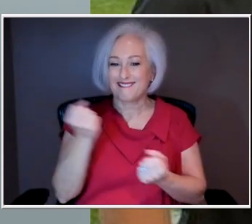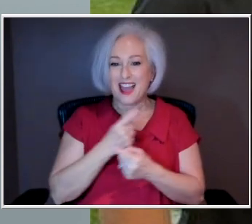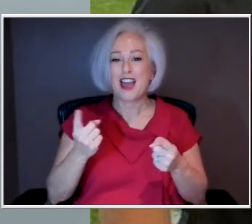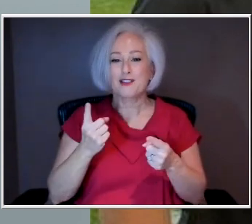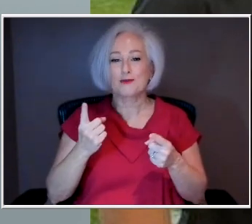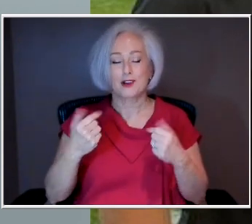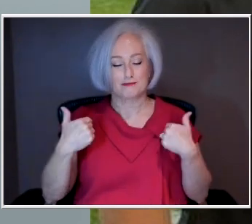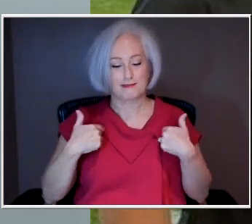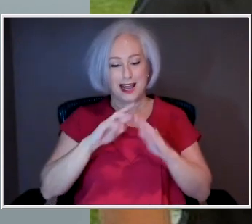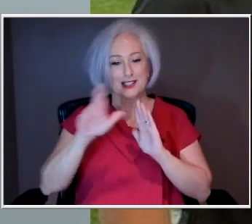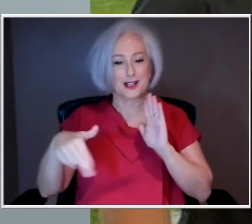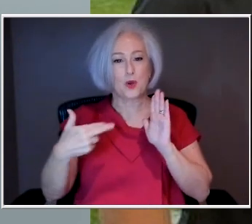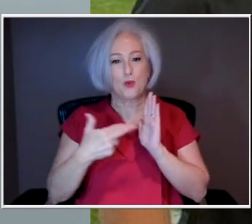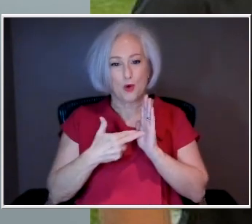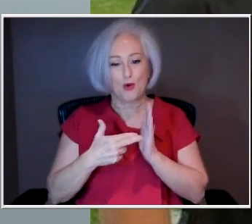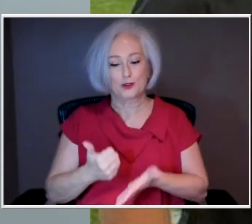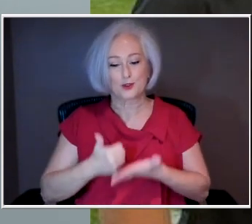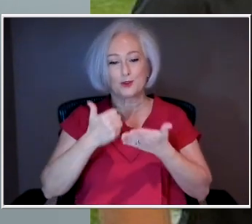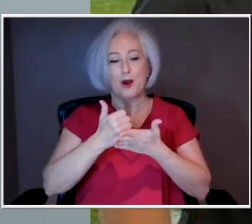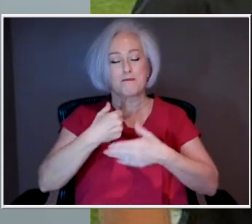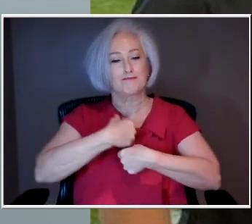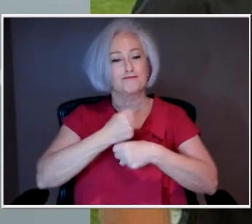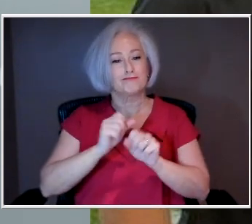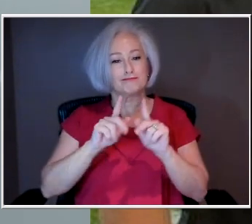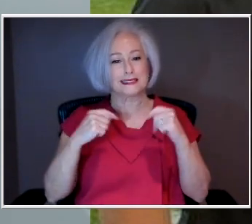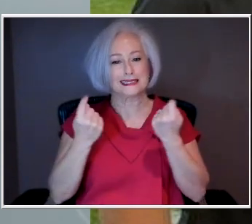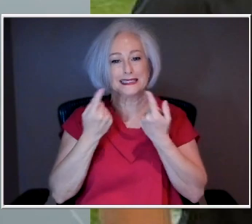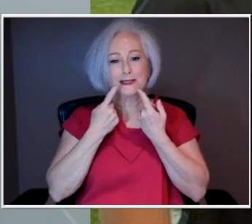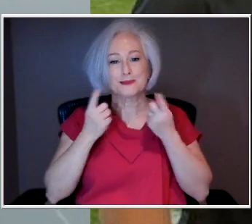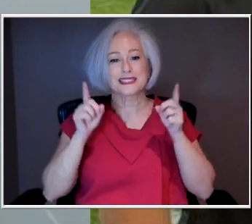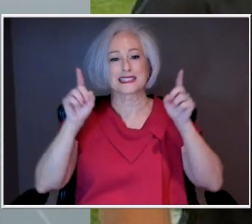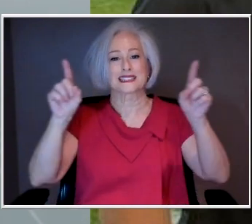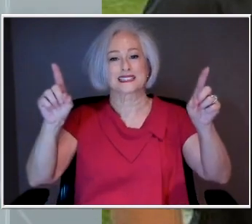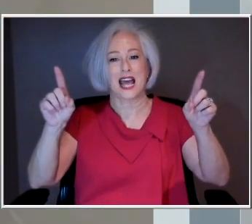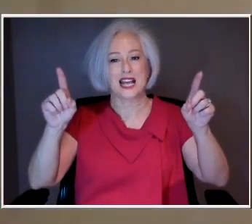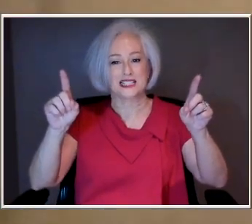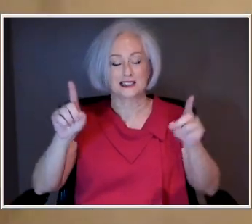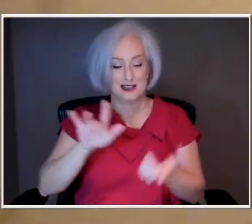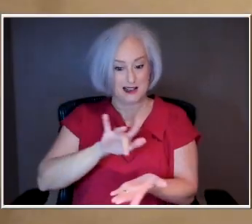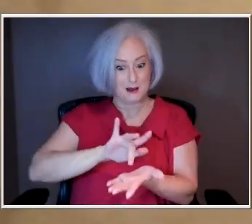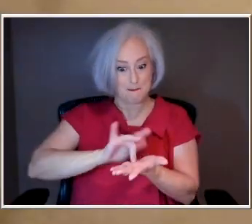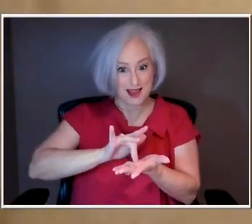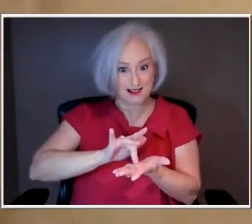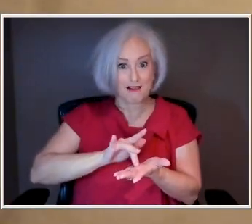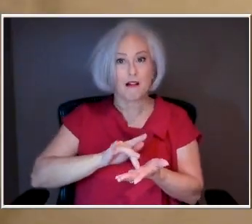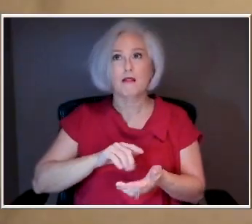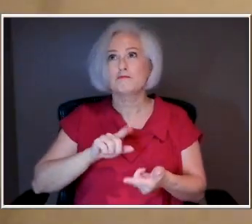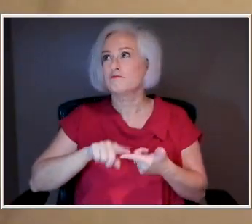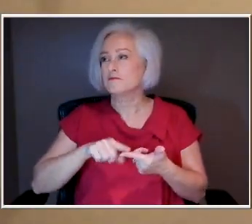be modest. This is your moment. Do you really feel like you guys are part of the team's success?